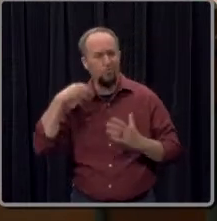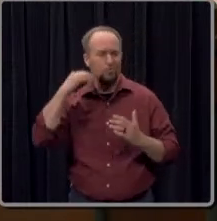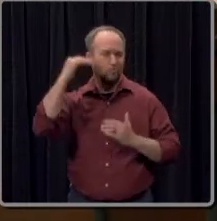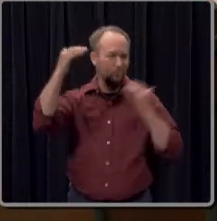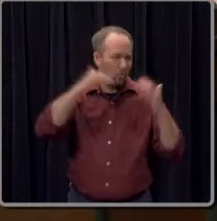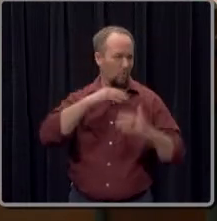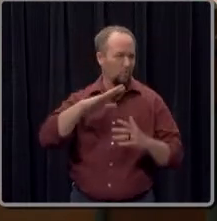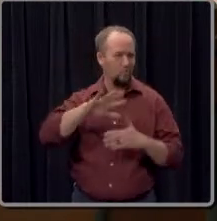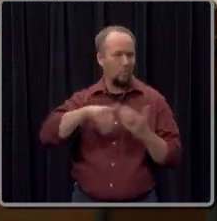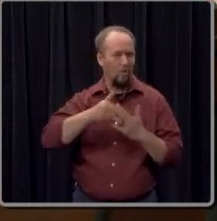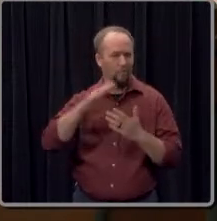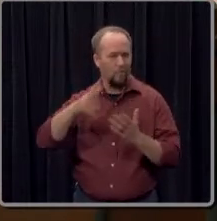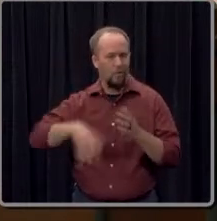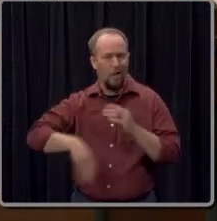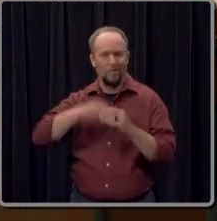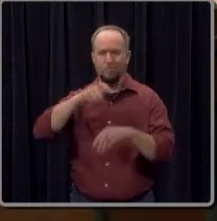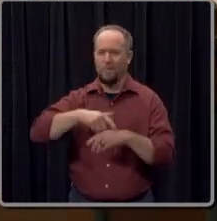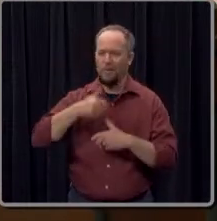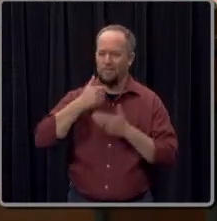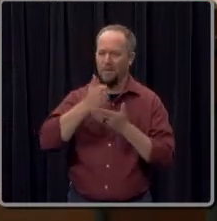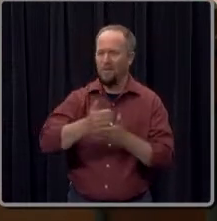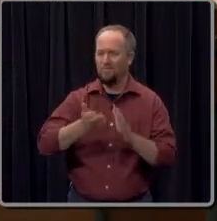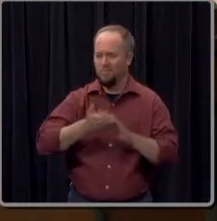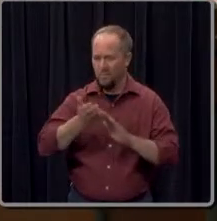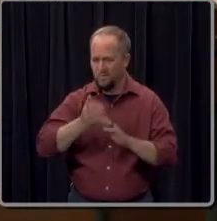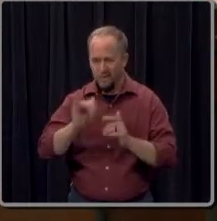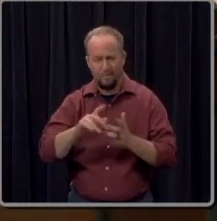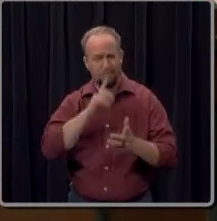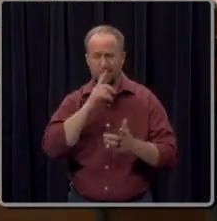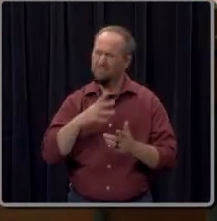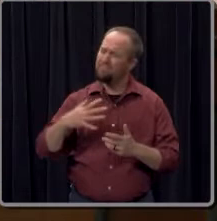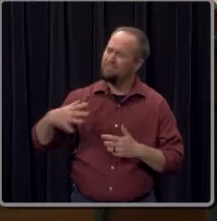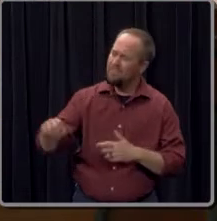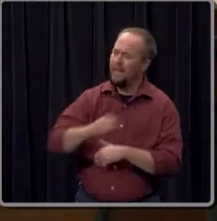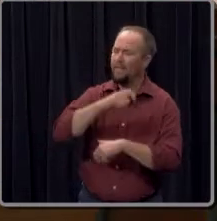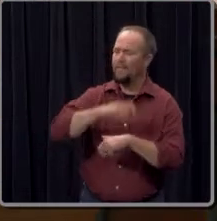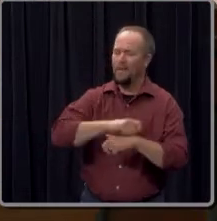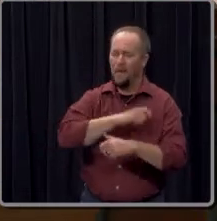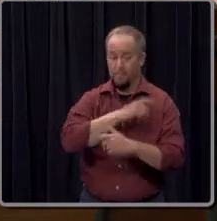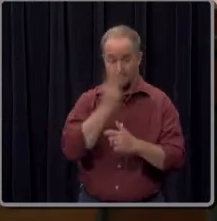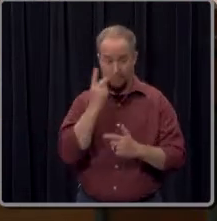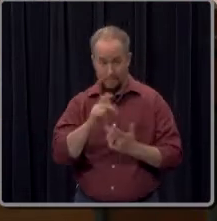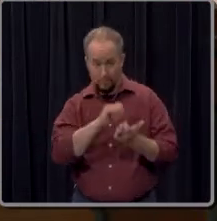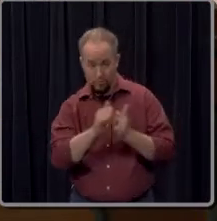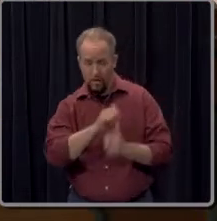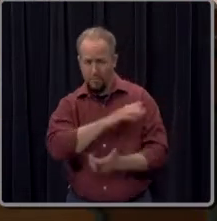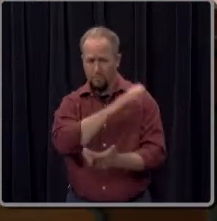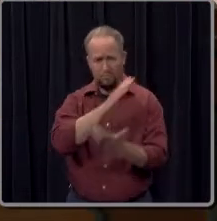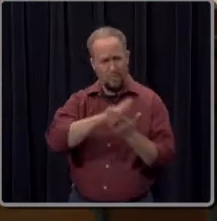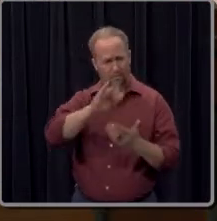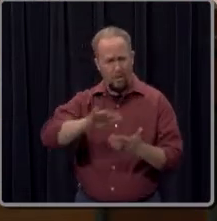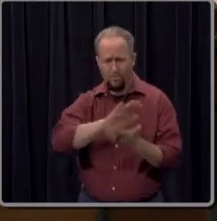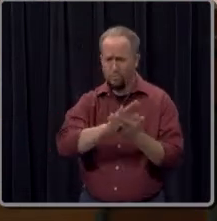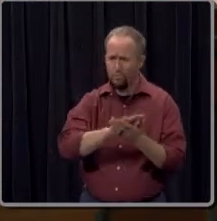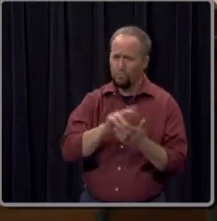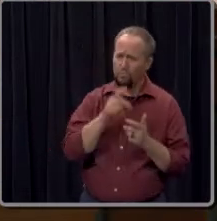to help them run those, take the time. Stop by a school where you see a track meet, Frontier Trail or any of the